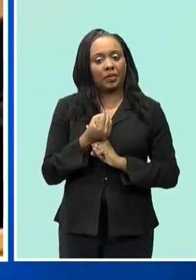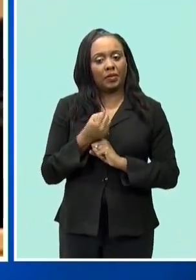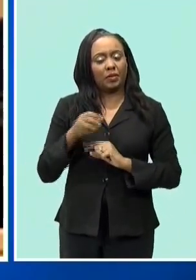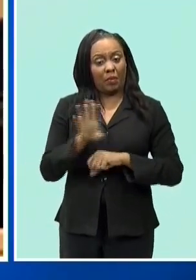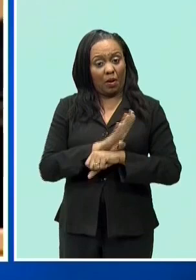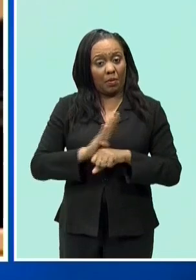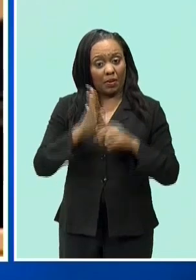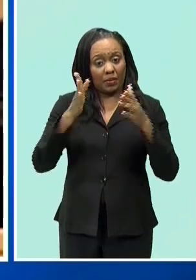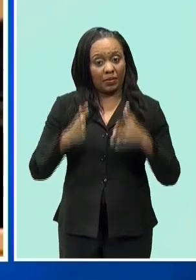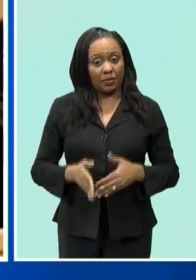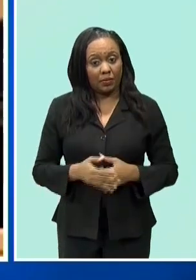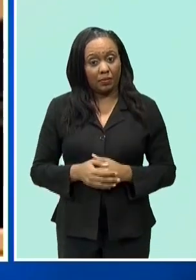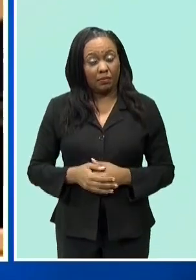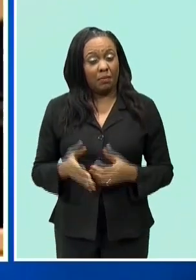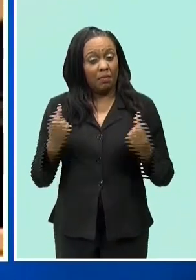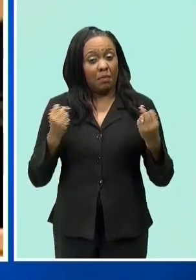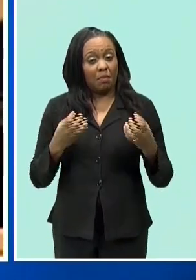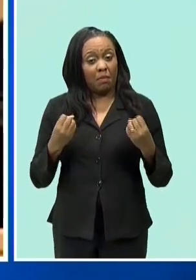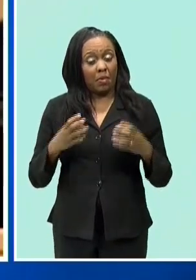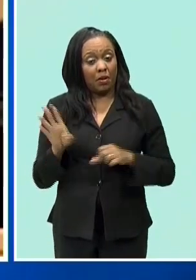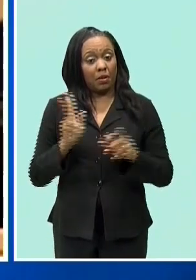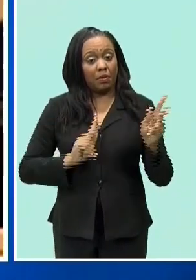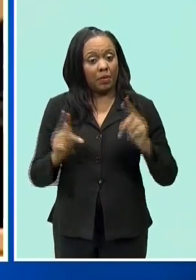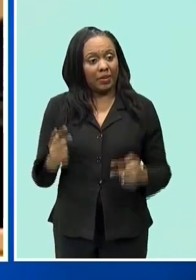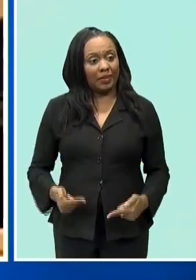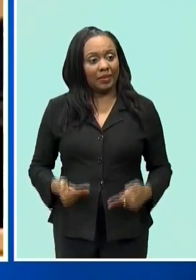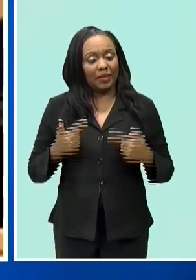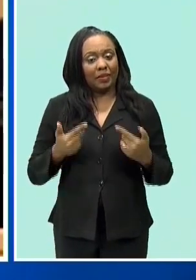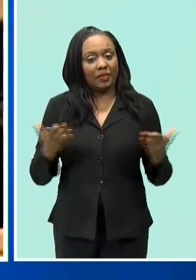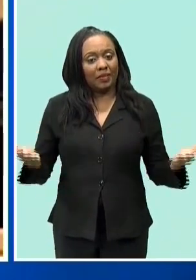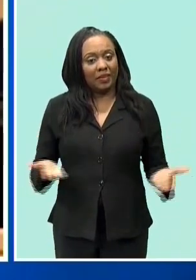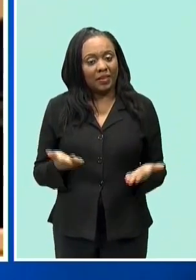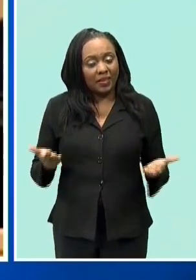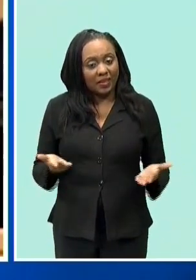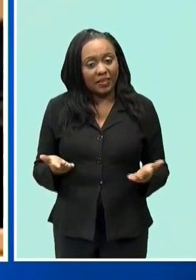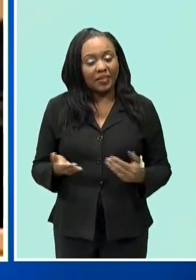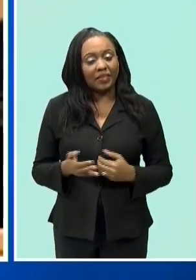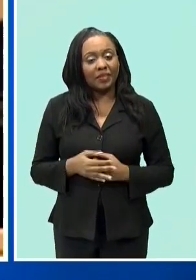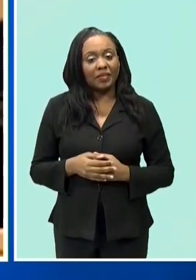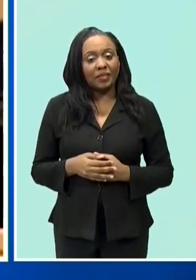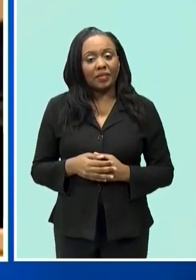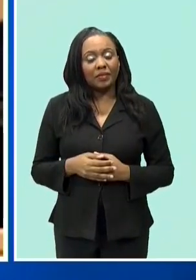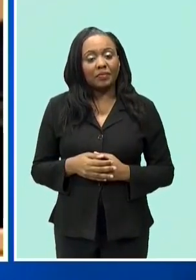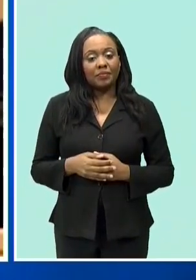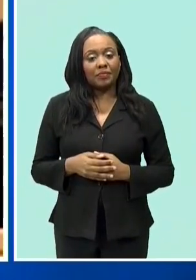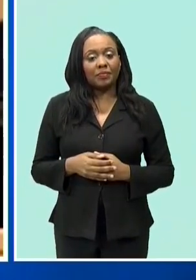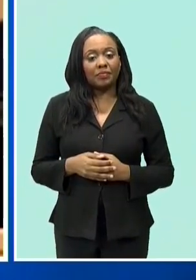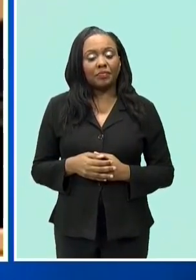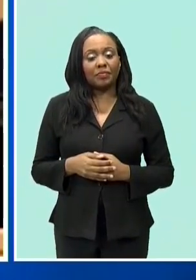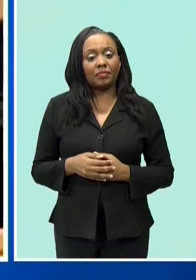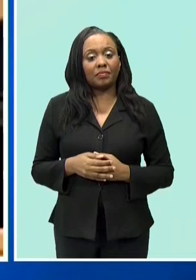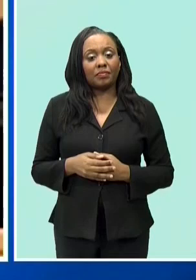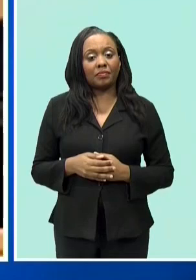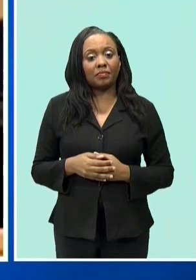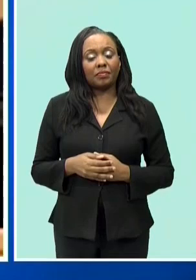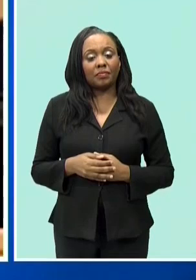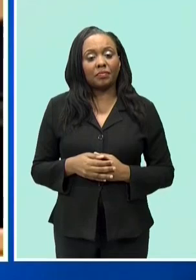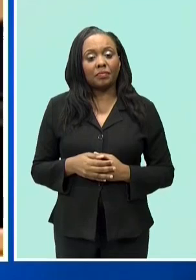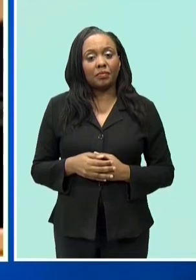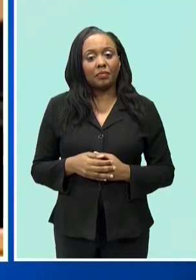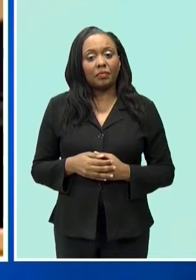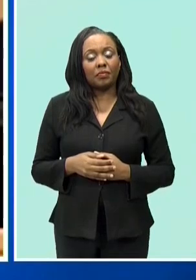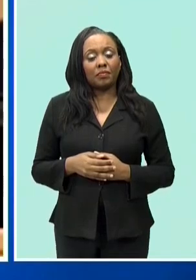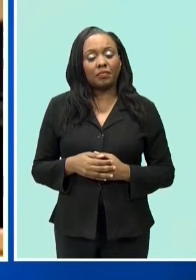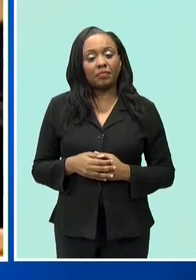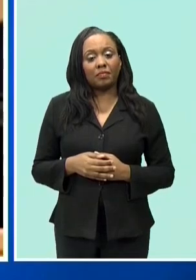tens of thousands of our own citizens were raised, were nurtured, were born